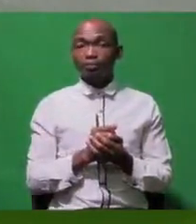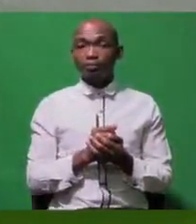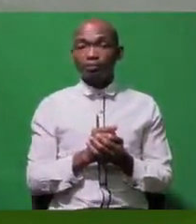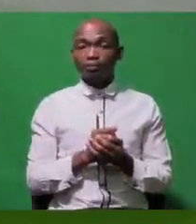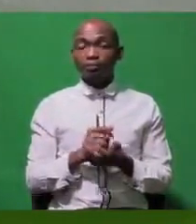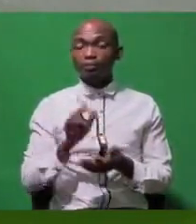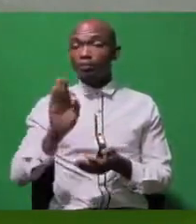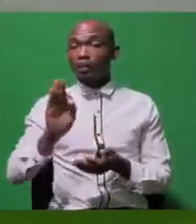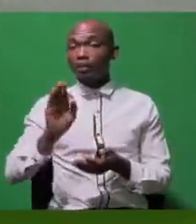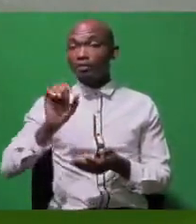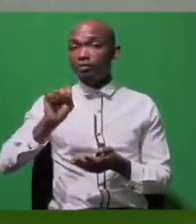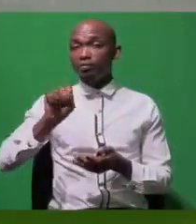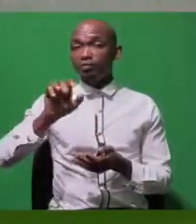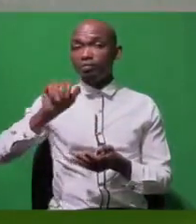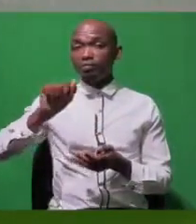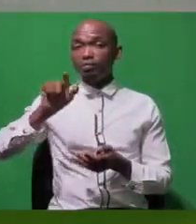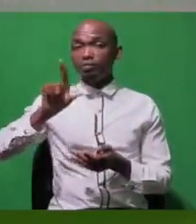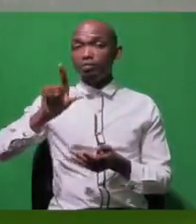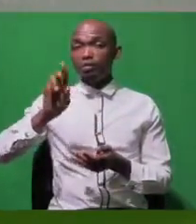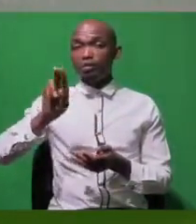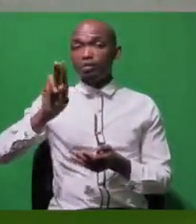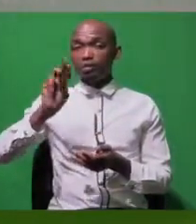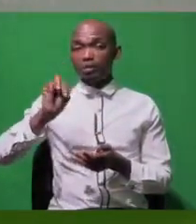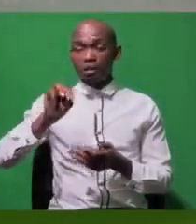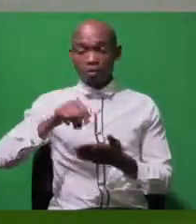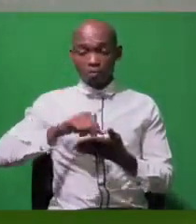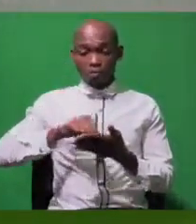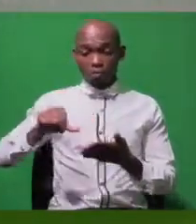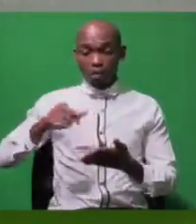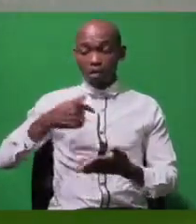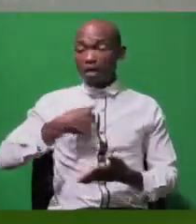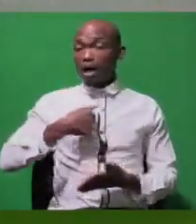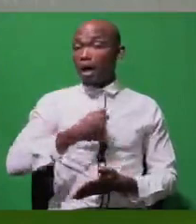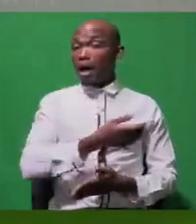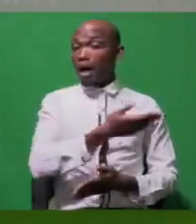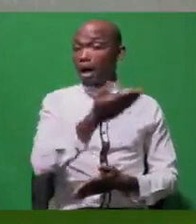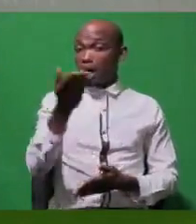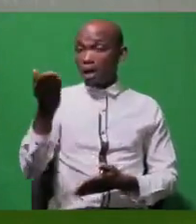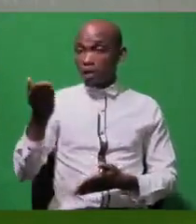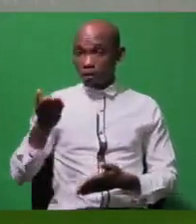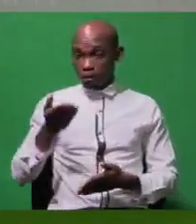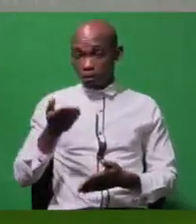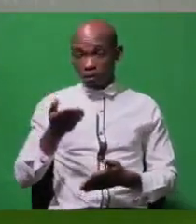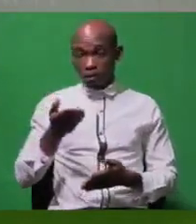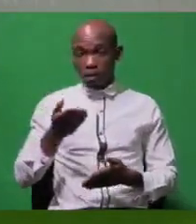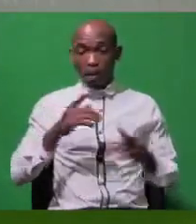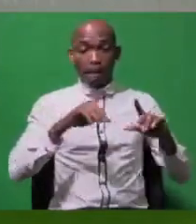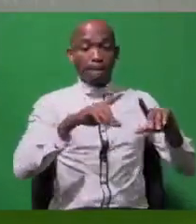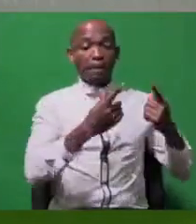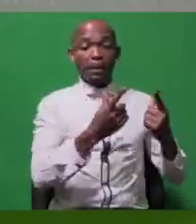F. Salom paid us, but we deduct